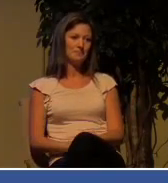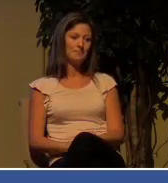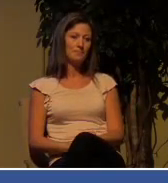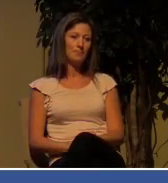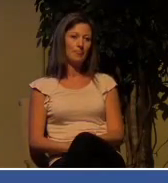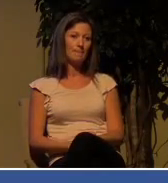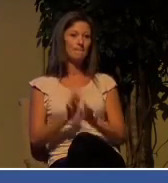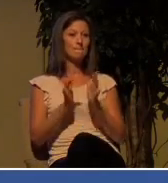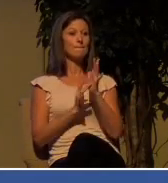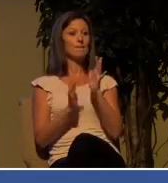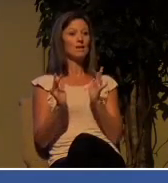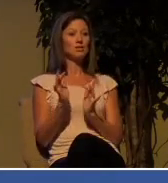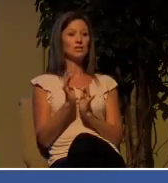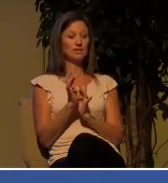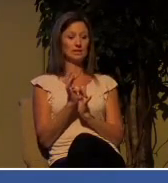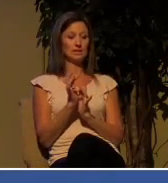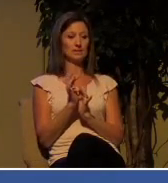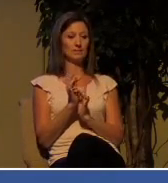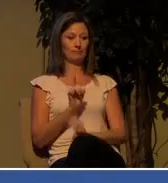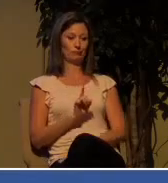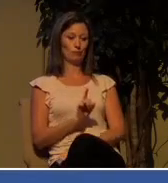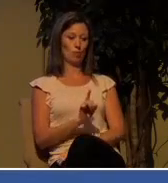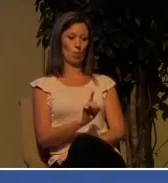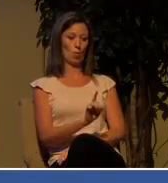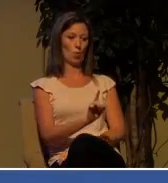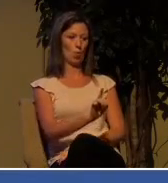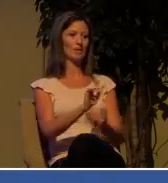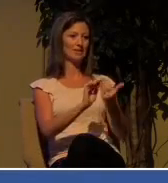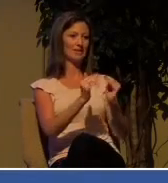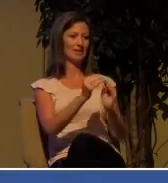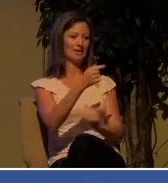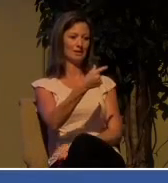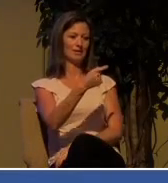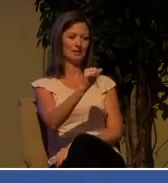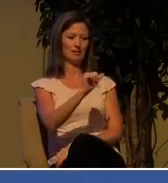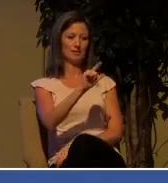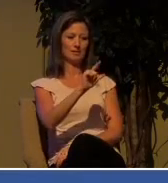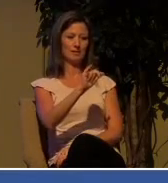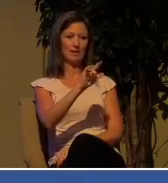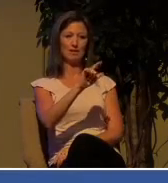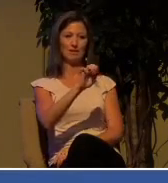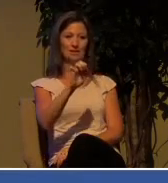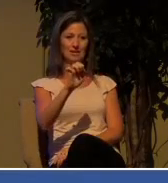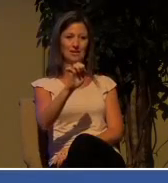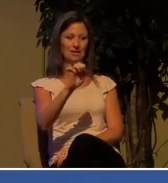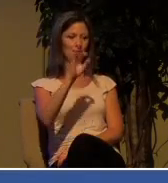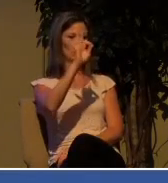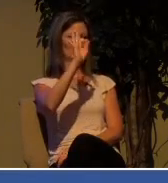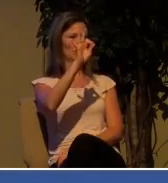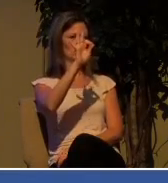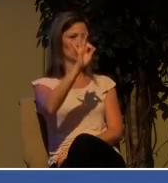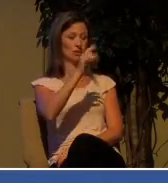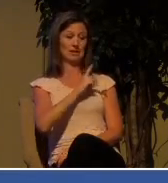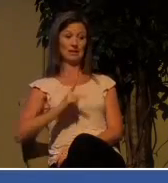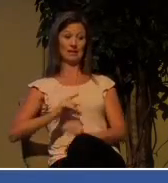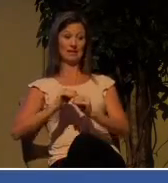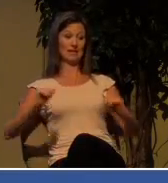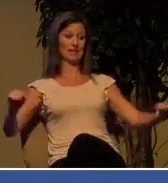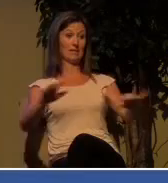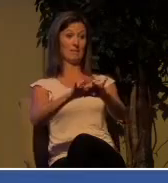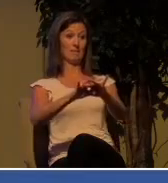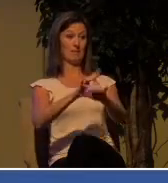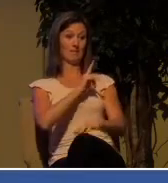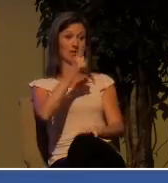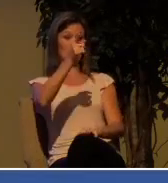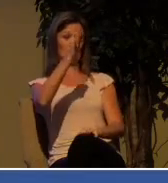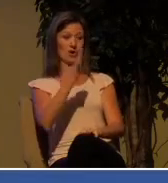Jesus had gone up into the Galilee and began to preach. "The kingdom of God is near. Repent, believe